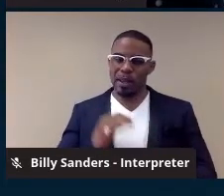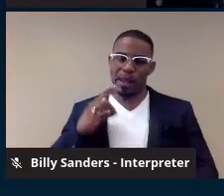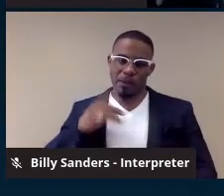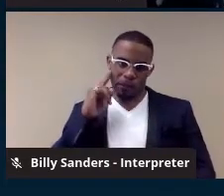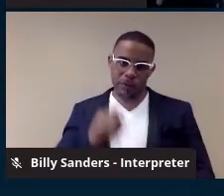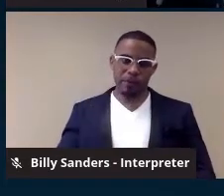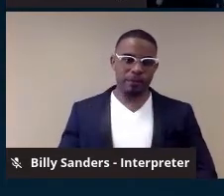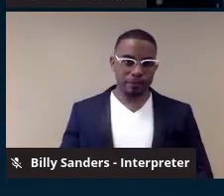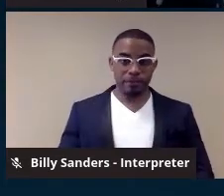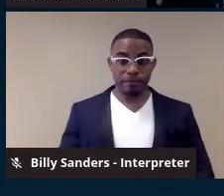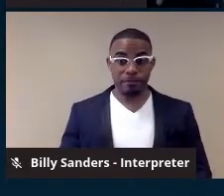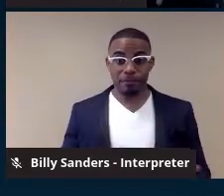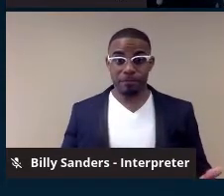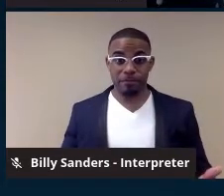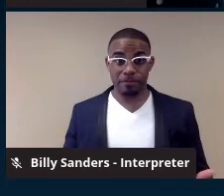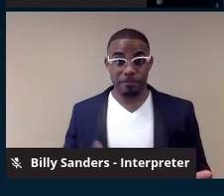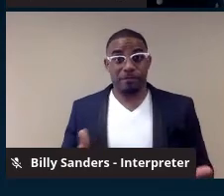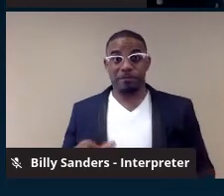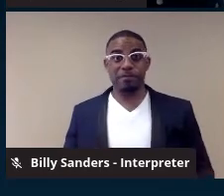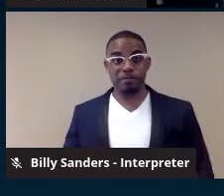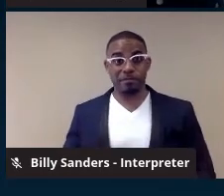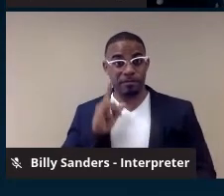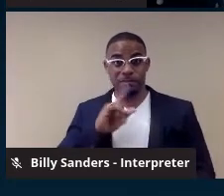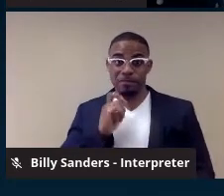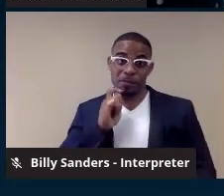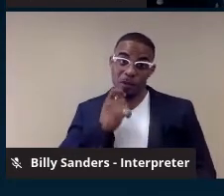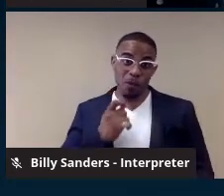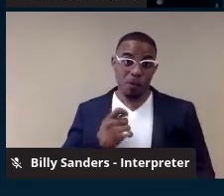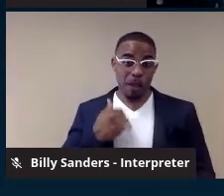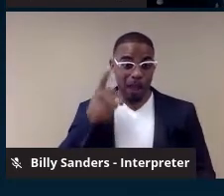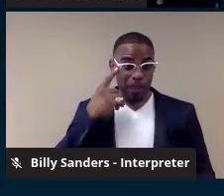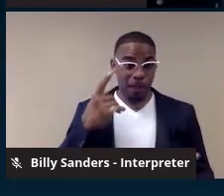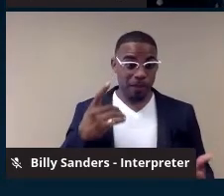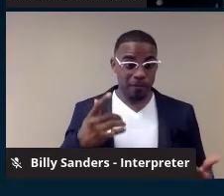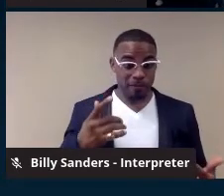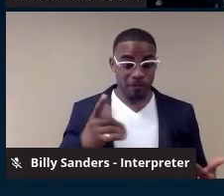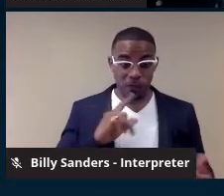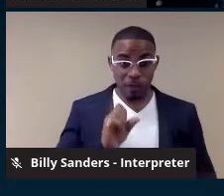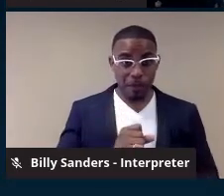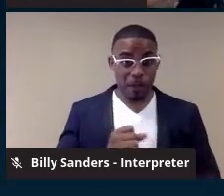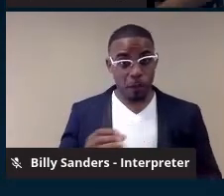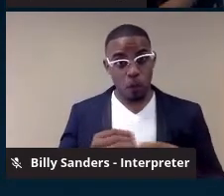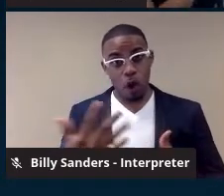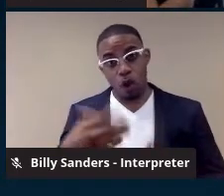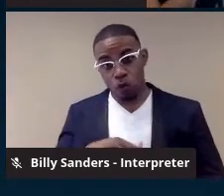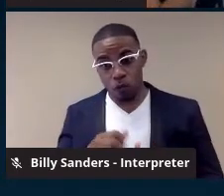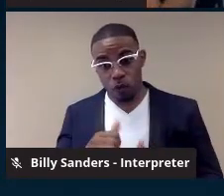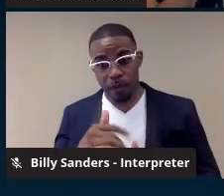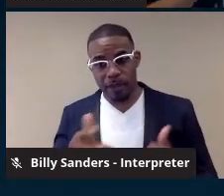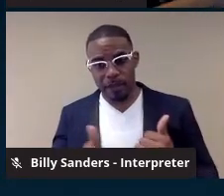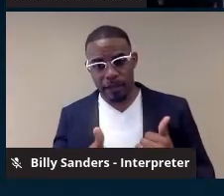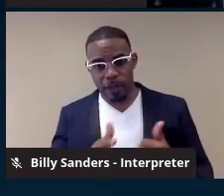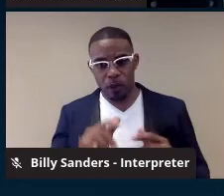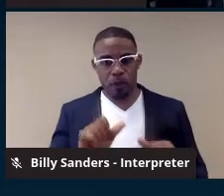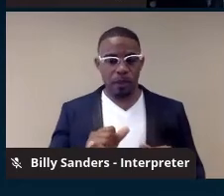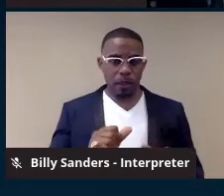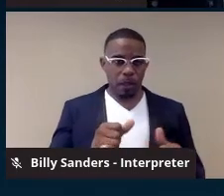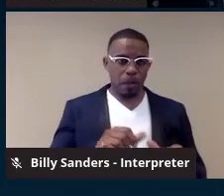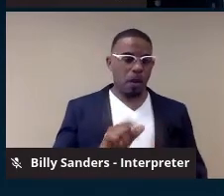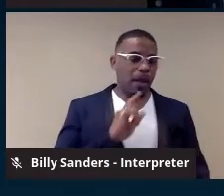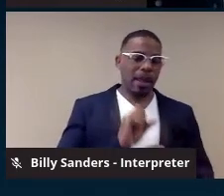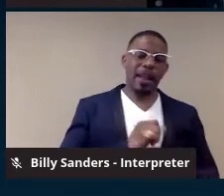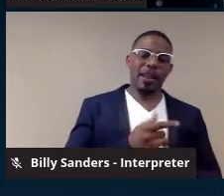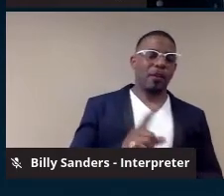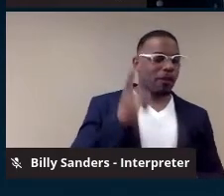you. Which I thought that was really cool. I thought it really makes it more inclusive of a technology. You can host it absolutely anywhere